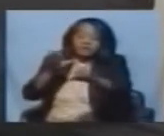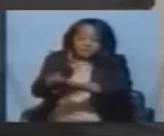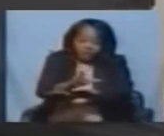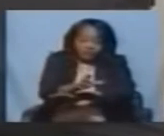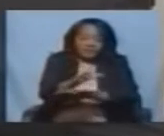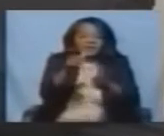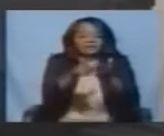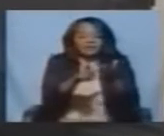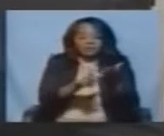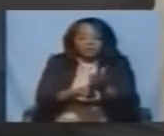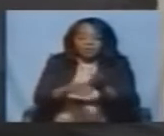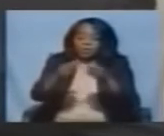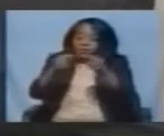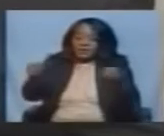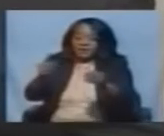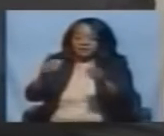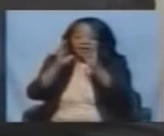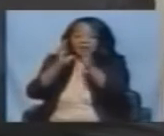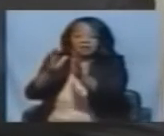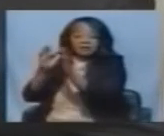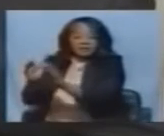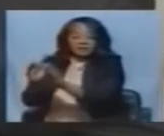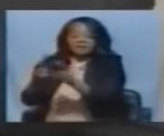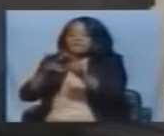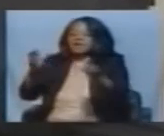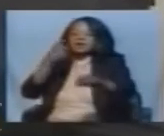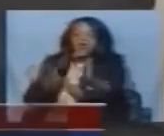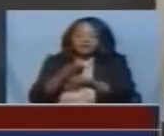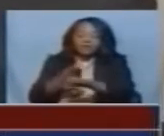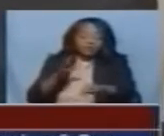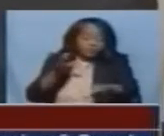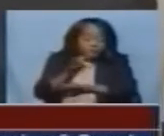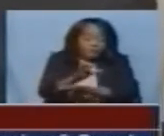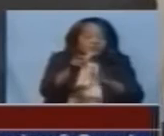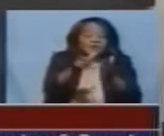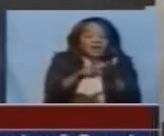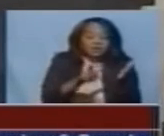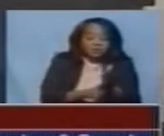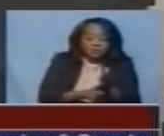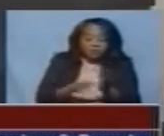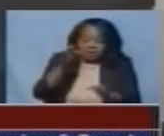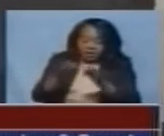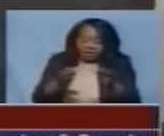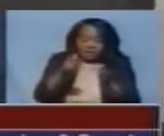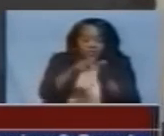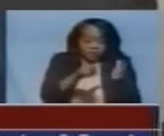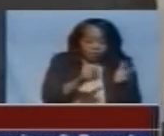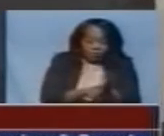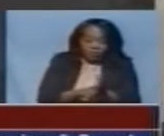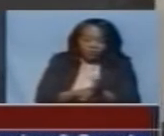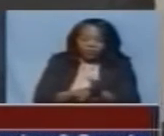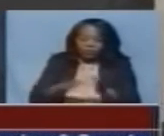because without regulations, it becomes very difficult to enforce the act. If I take the act to prosecute you,